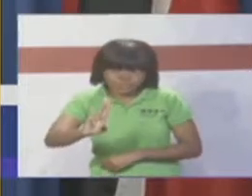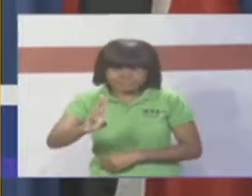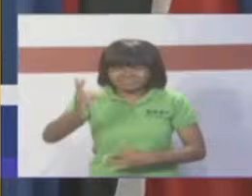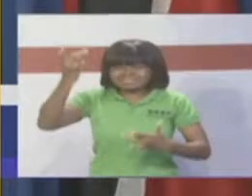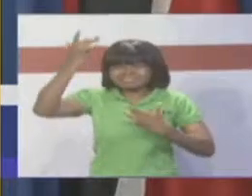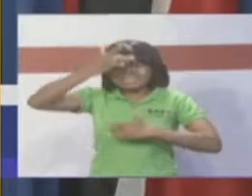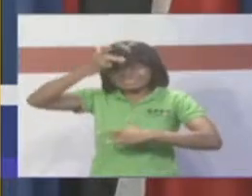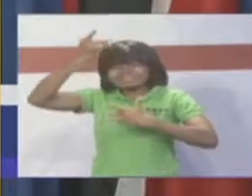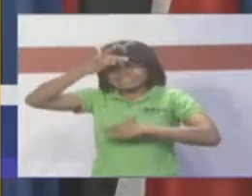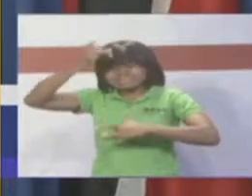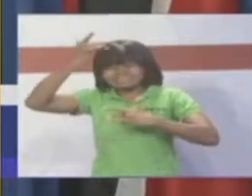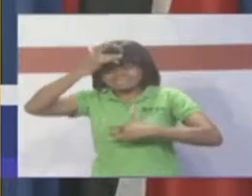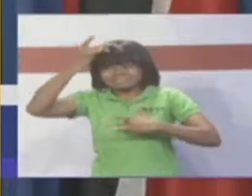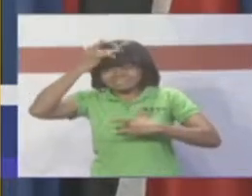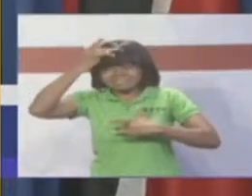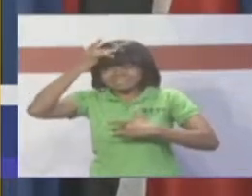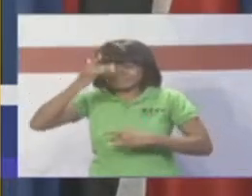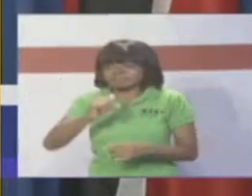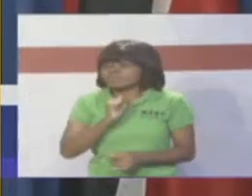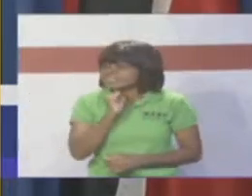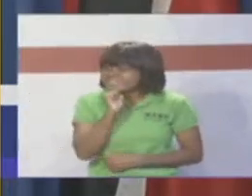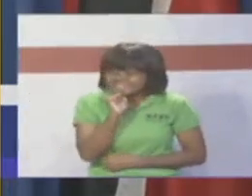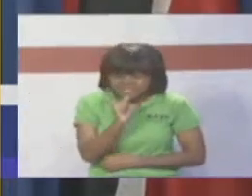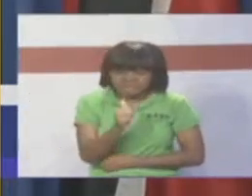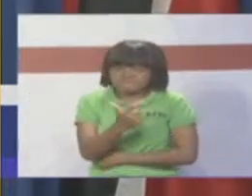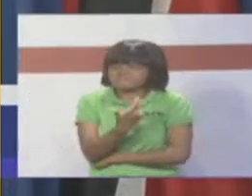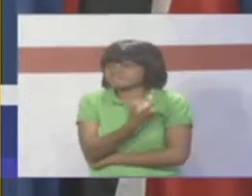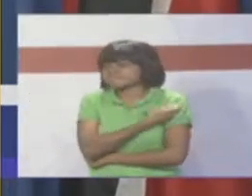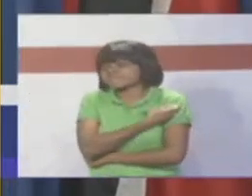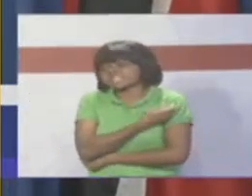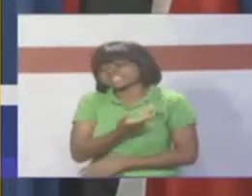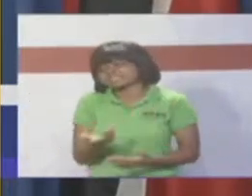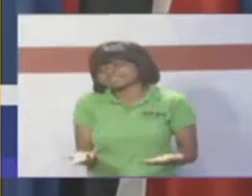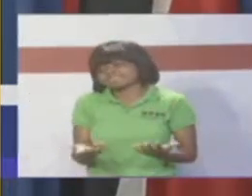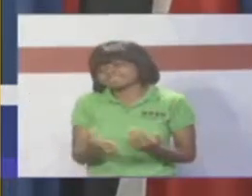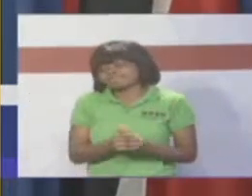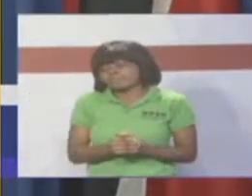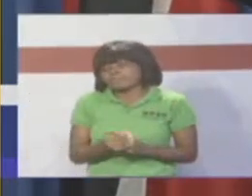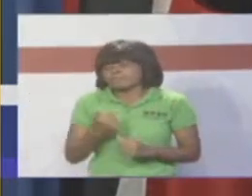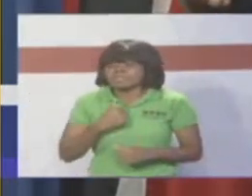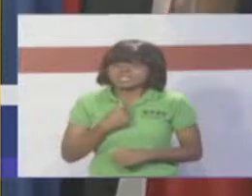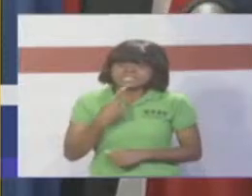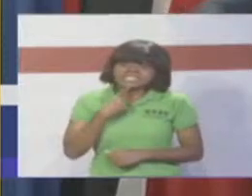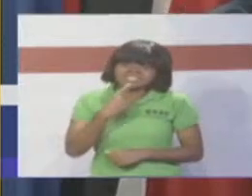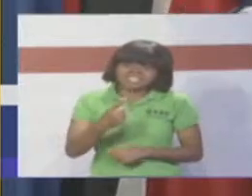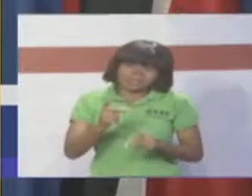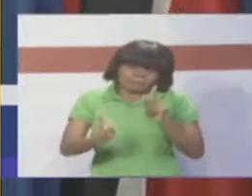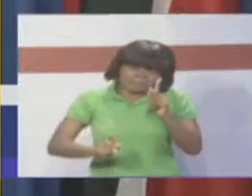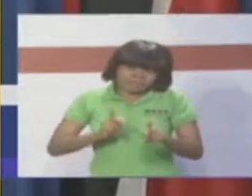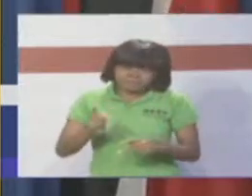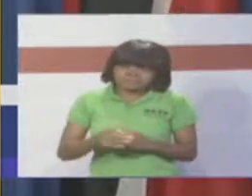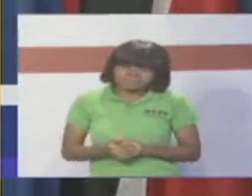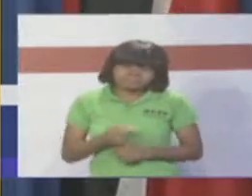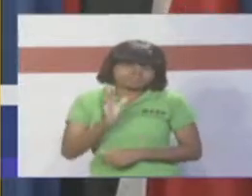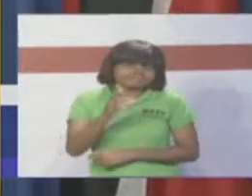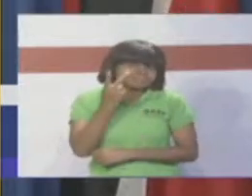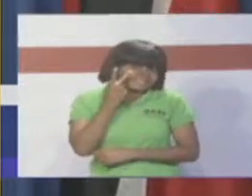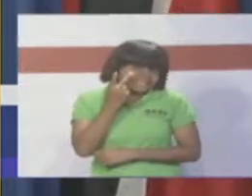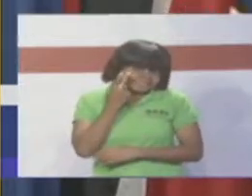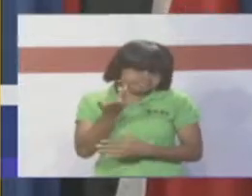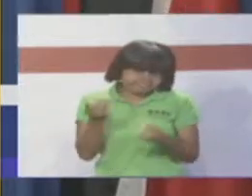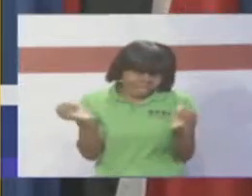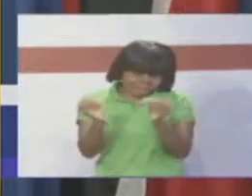where the numbers are not helpful in understanding our situation about how many people. We always knew that that